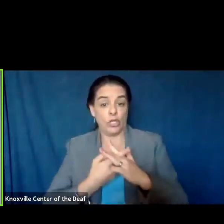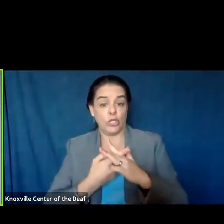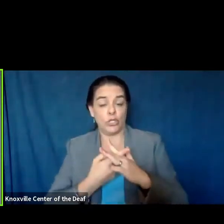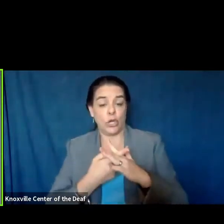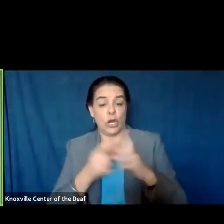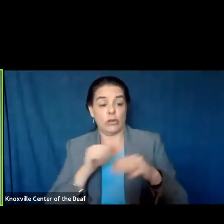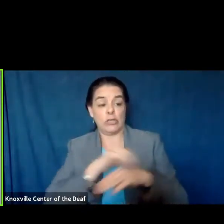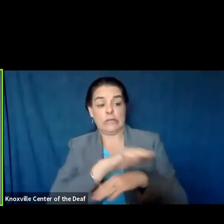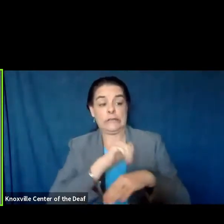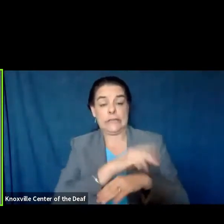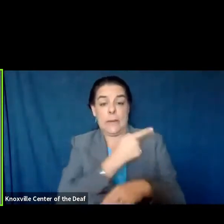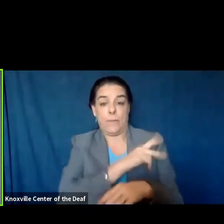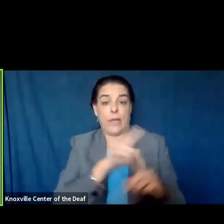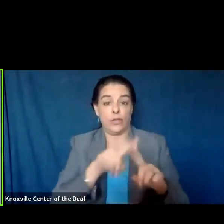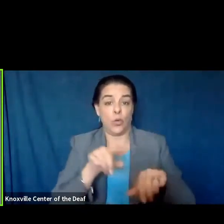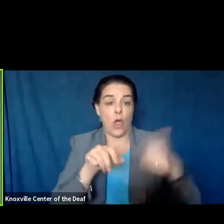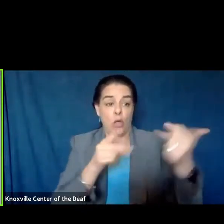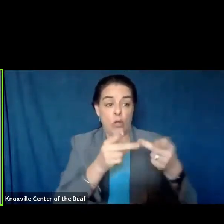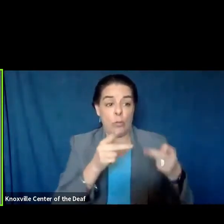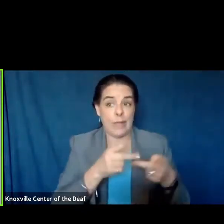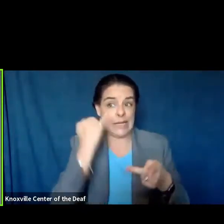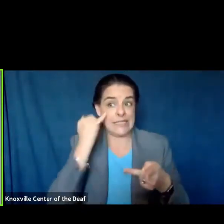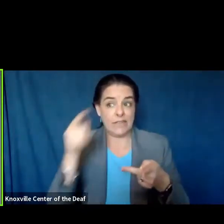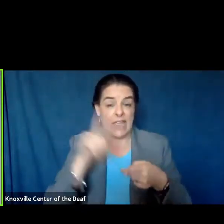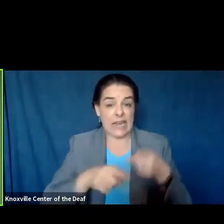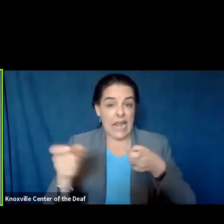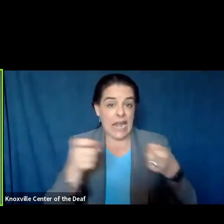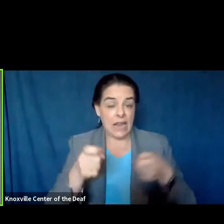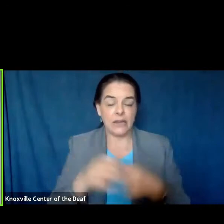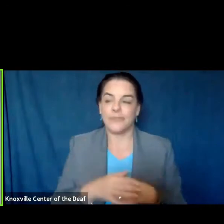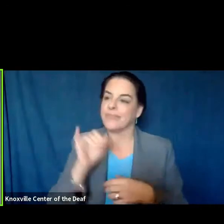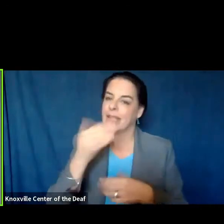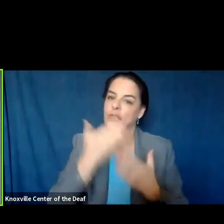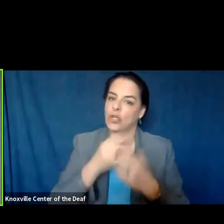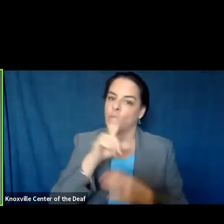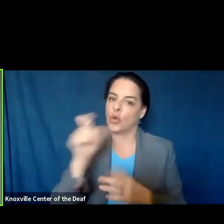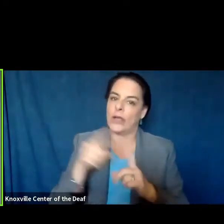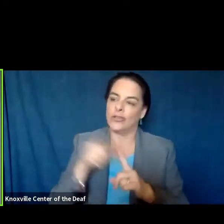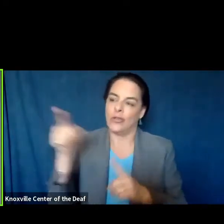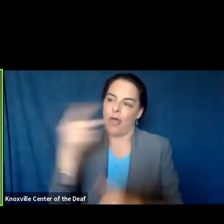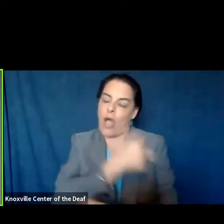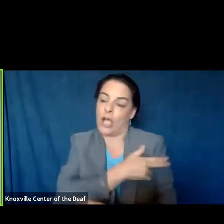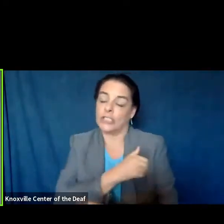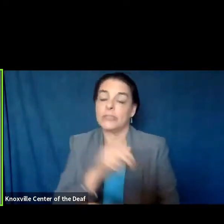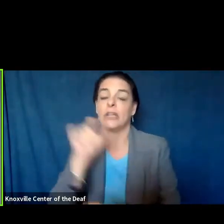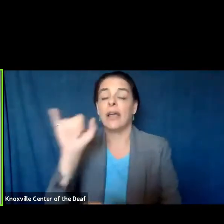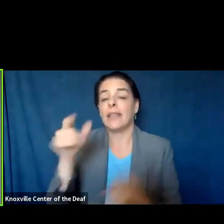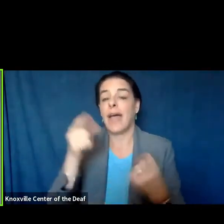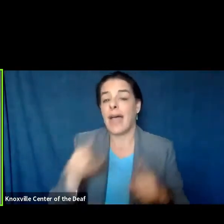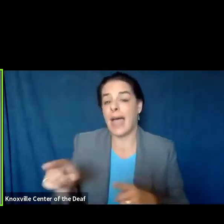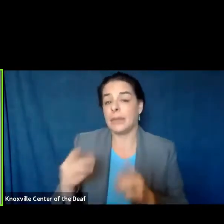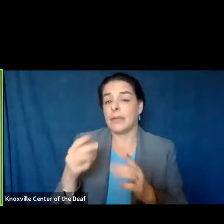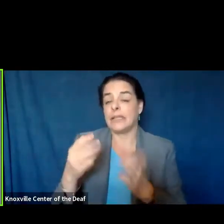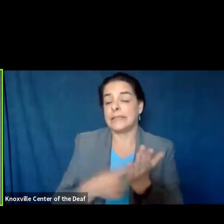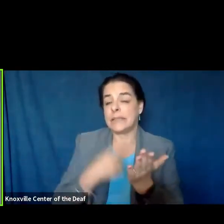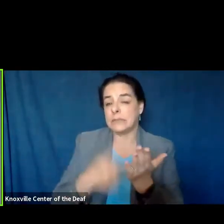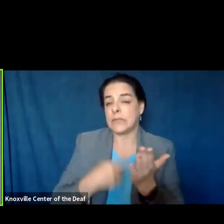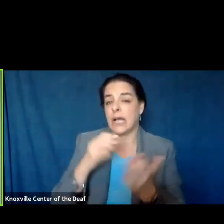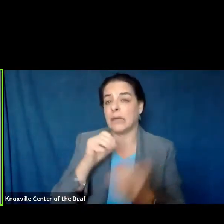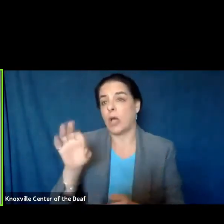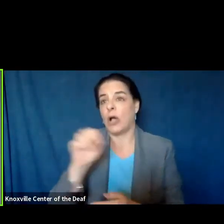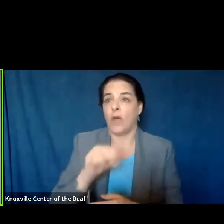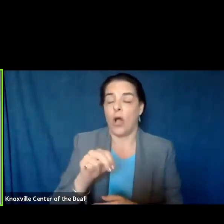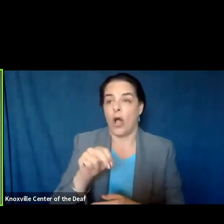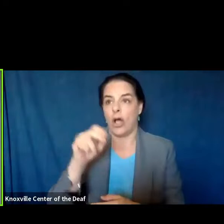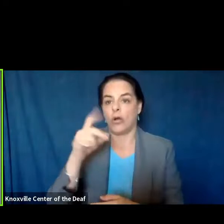issues? That's a great question for the hospitals. That happens occasionally, off and on. Dr. Shamia spoke about that last